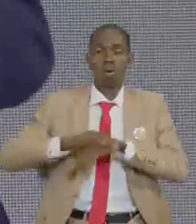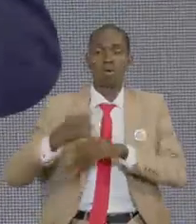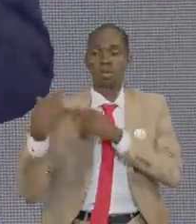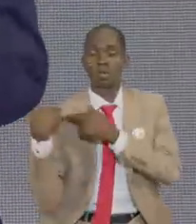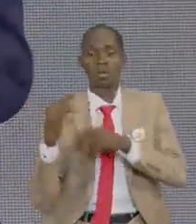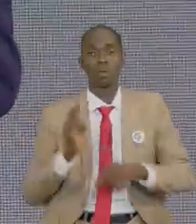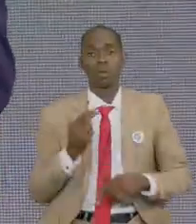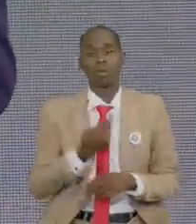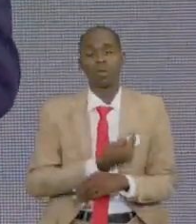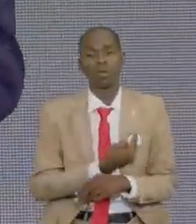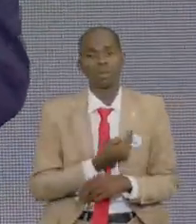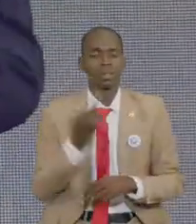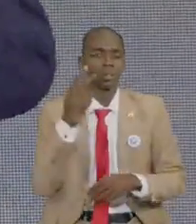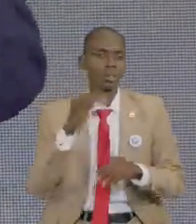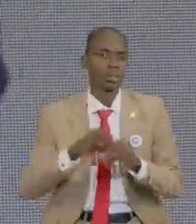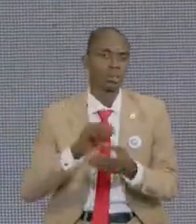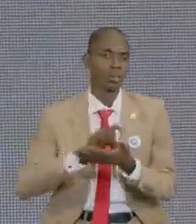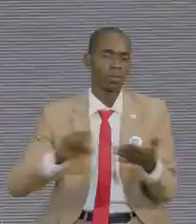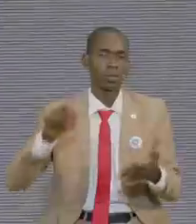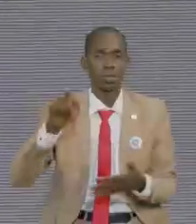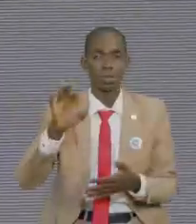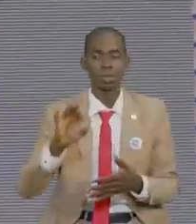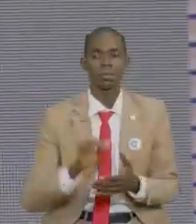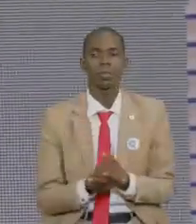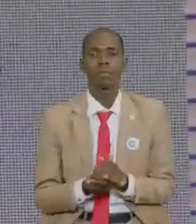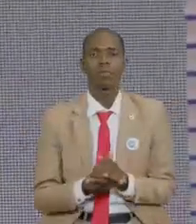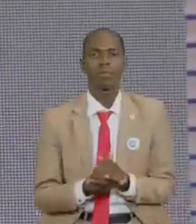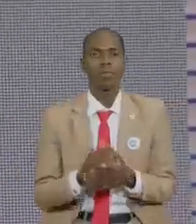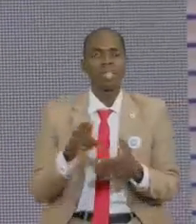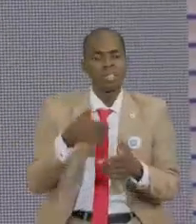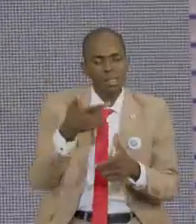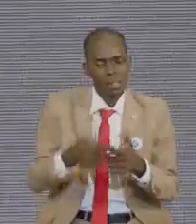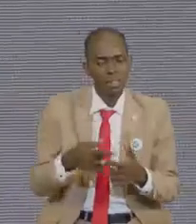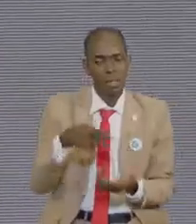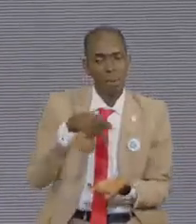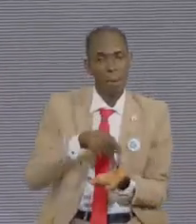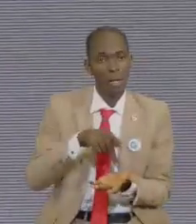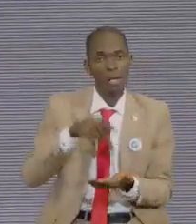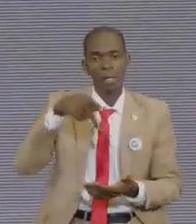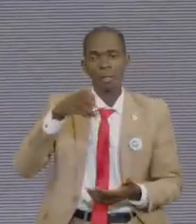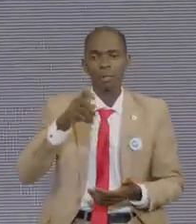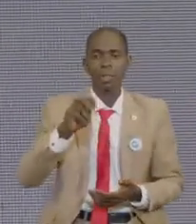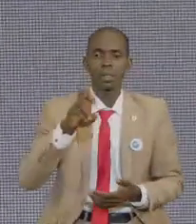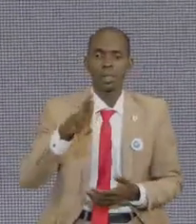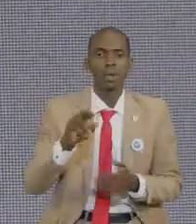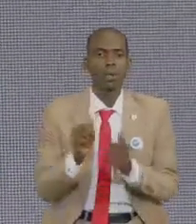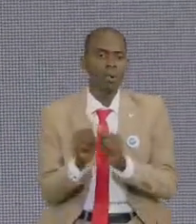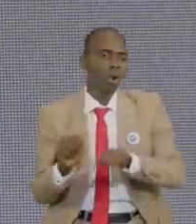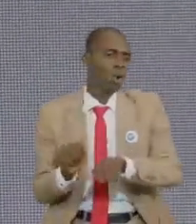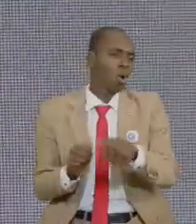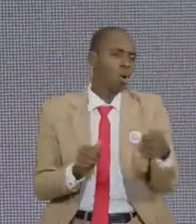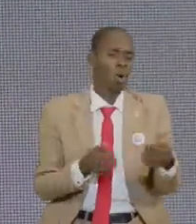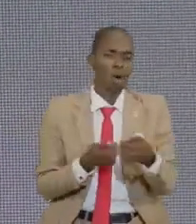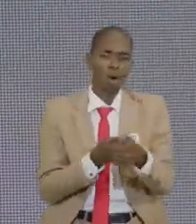In verse 29, it says, then Peter and the other apostles answered and said,